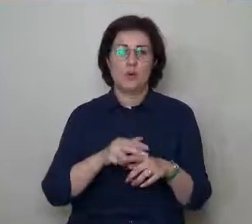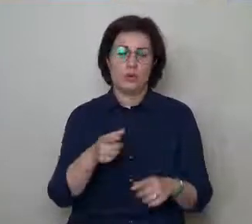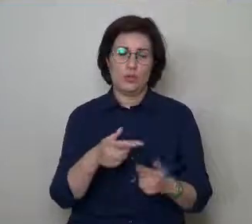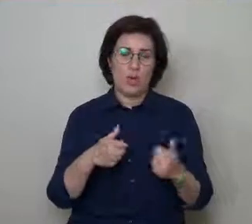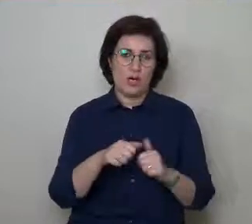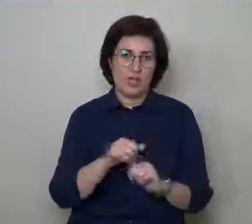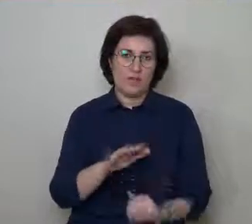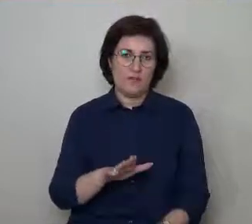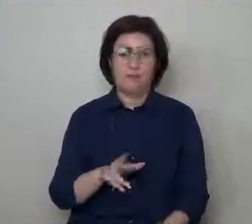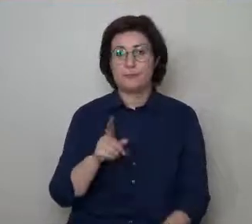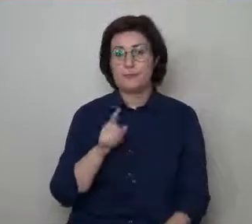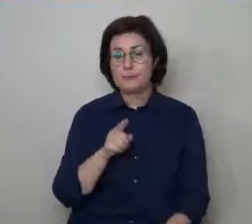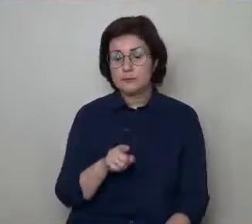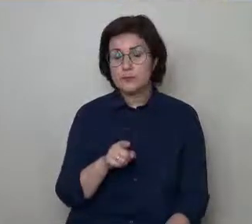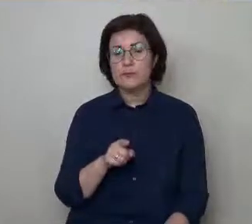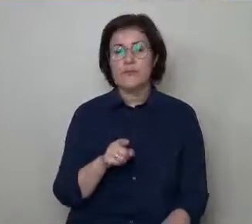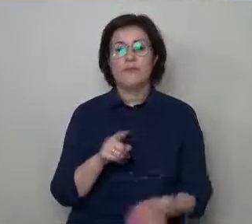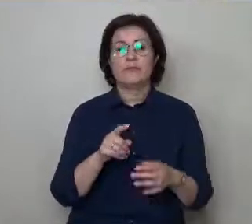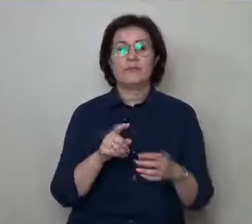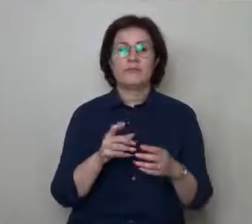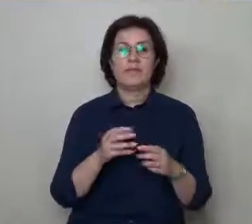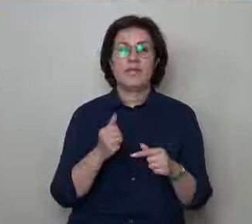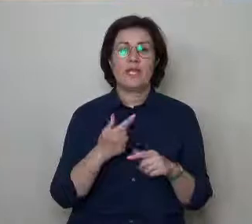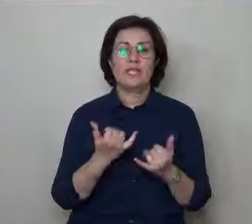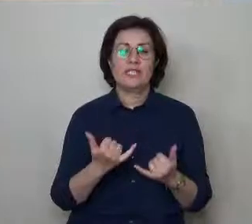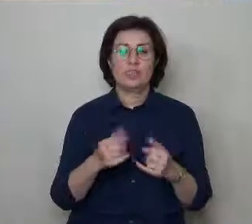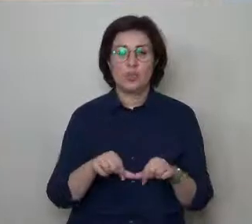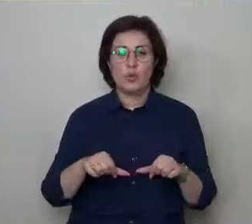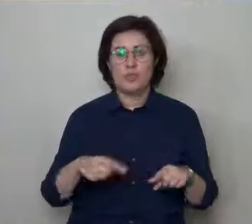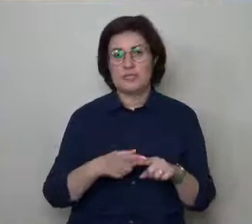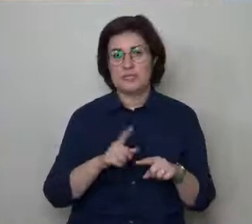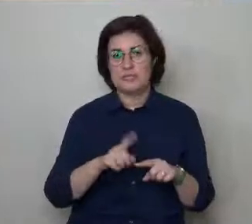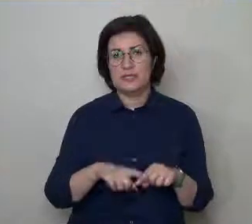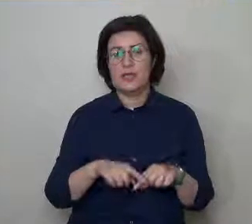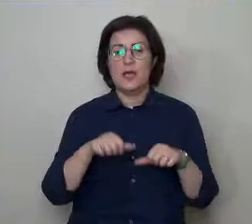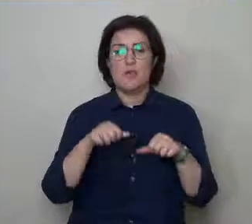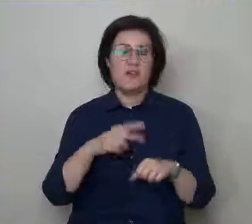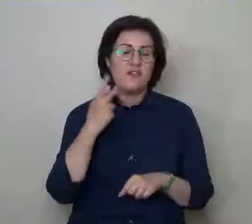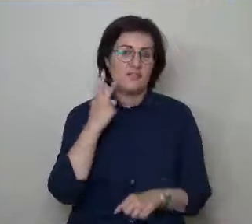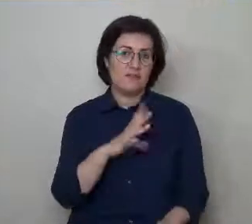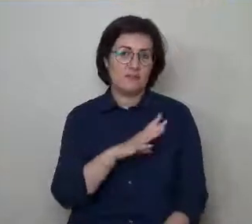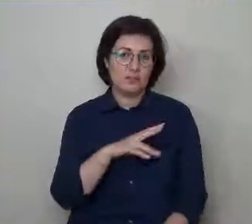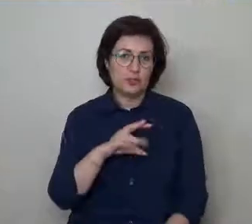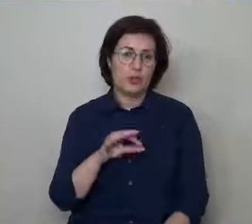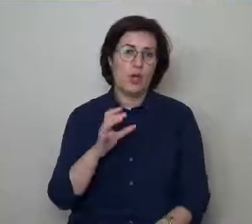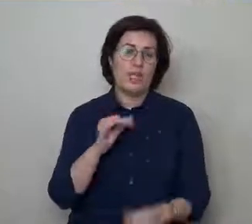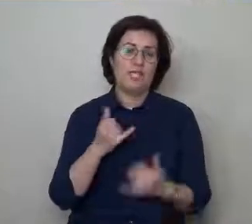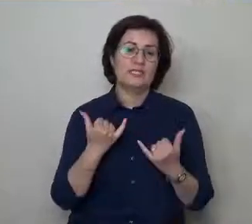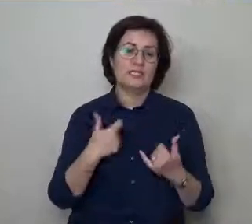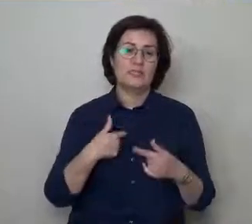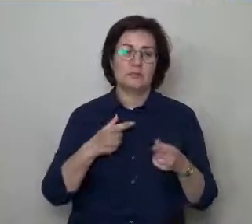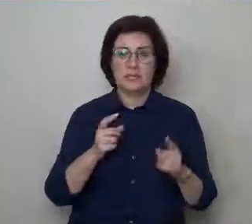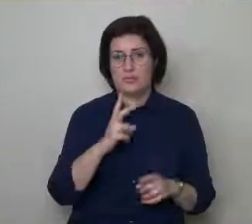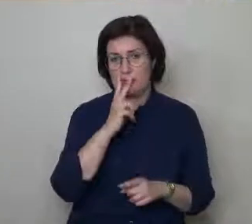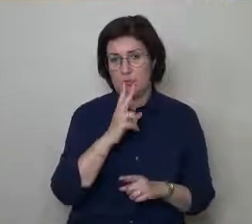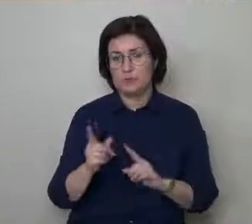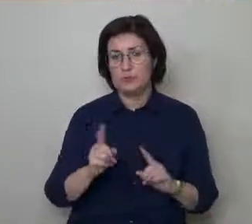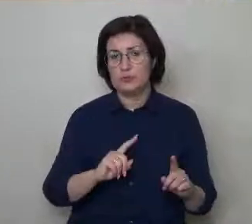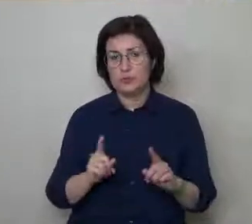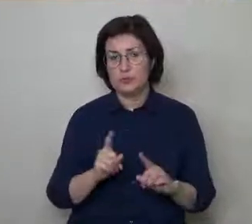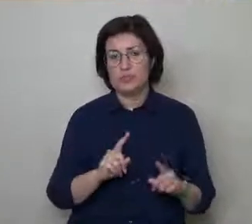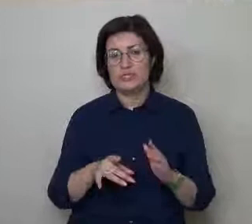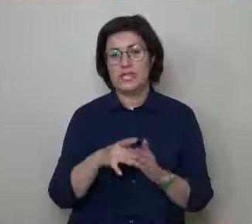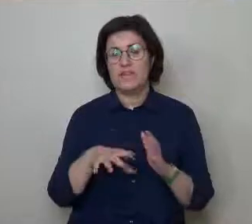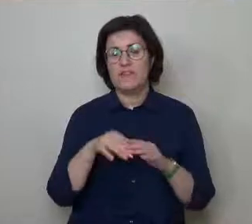this violation, one can also turn to the police. Well, this present commission, they have always had this